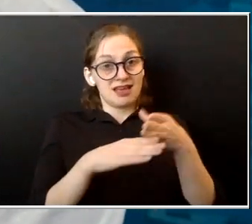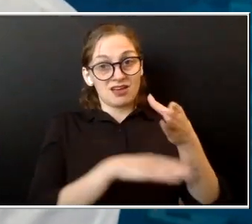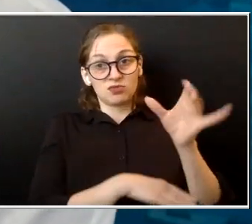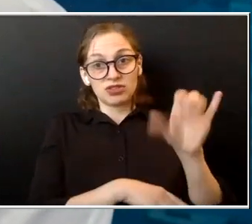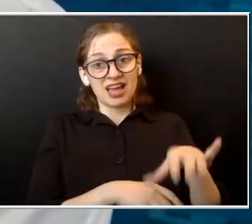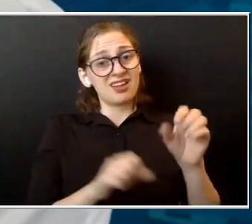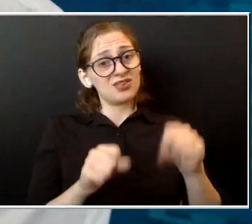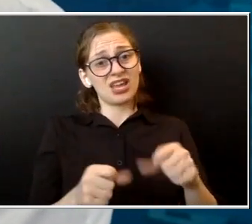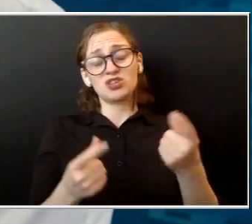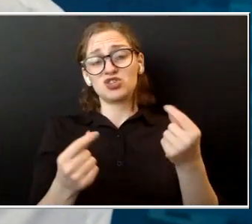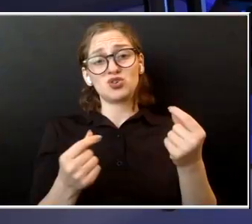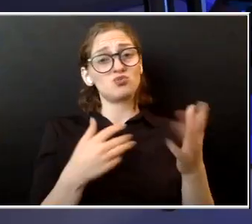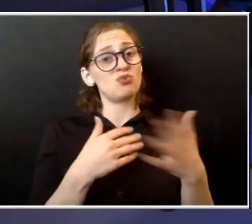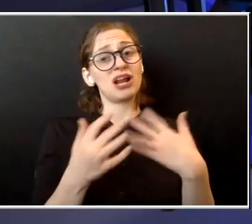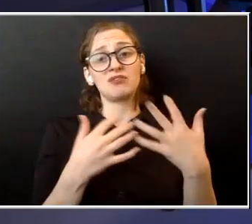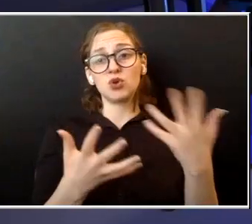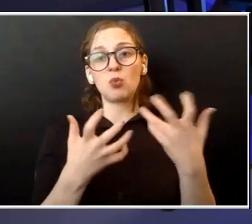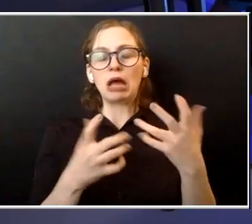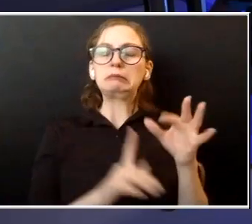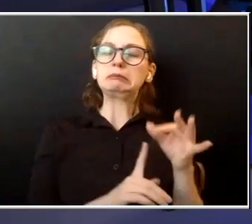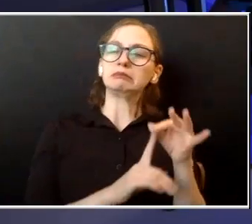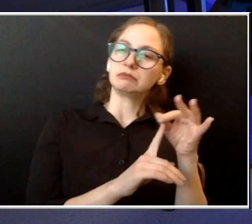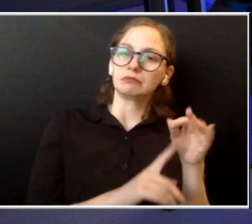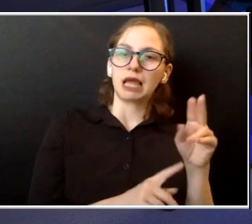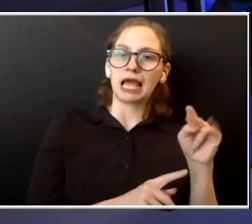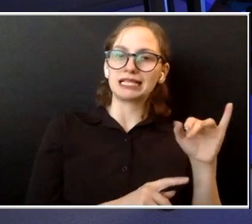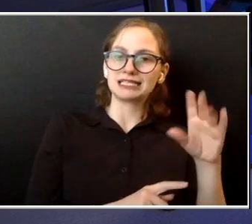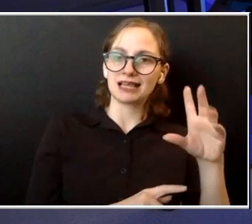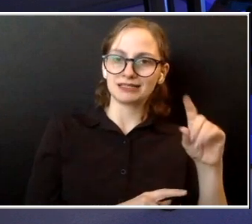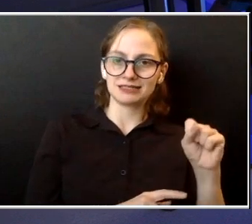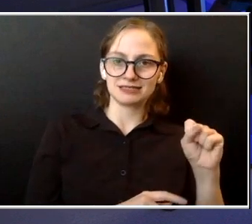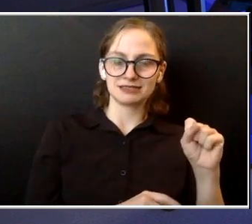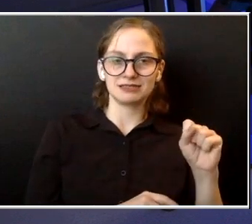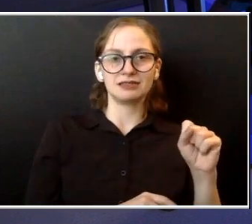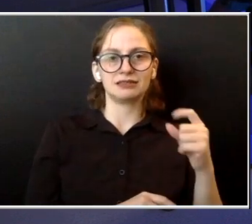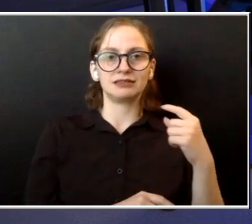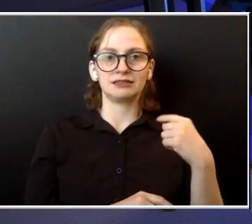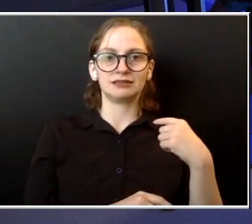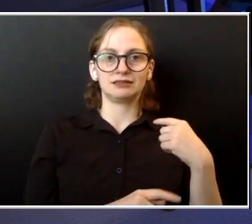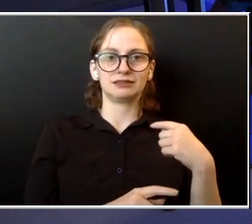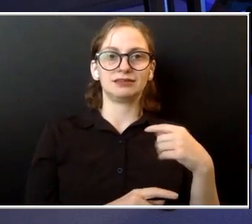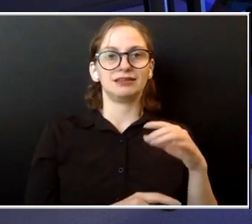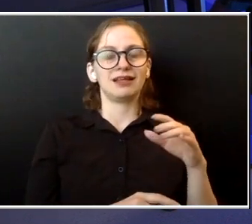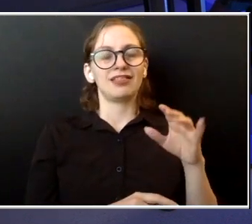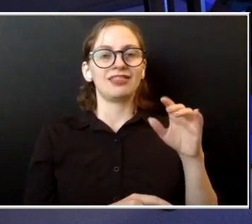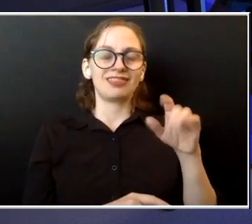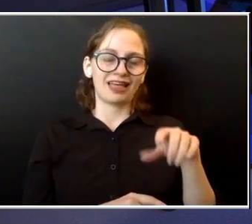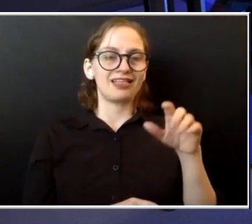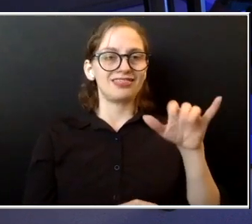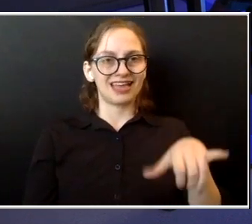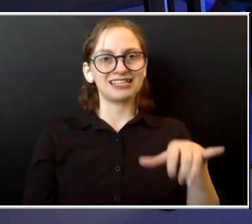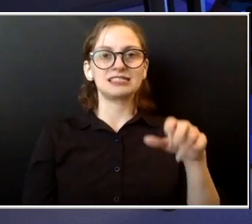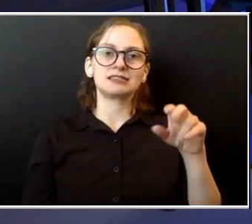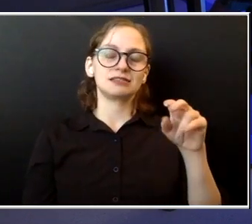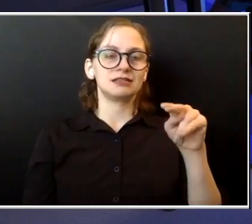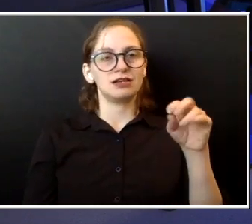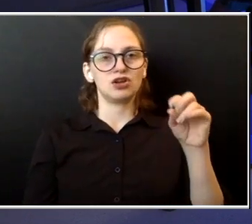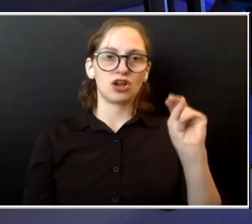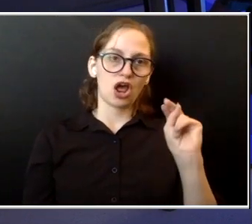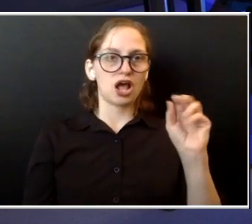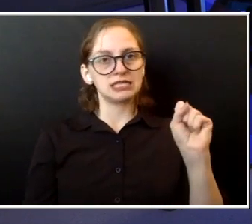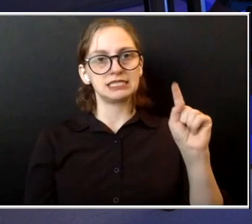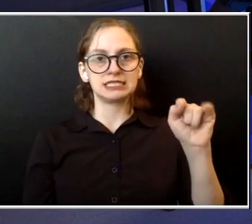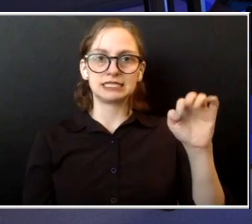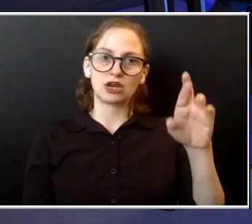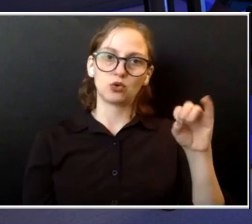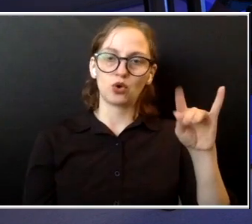that was brought up before. Yep. Absolutely. Yep. And we say NSAIDs, for non-steroidal anti-inflammatory drugs, and that is Motrin, naproxen, aspirin,